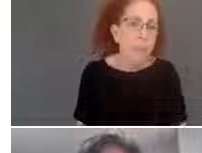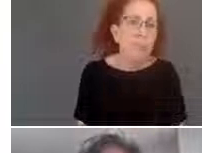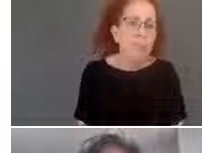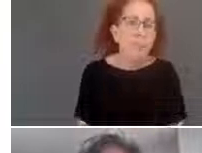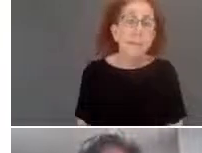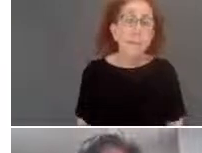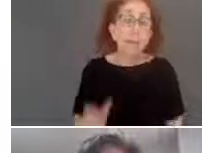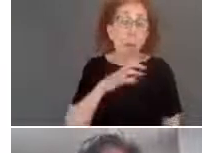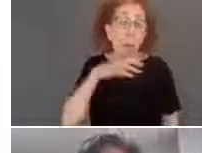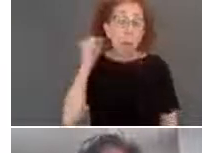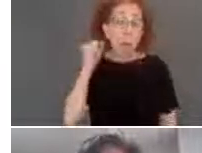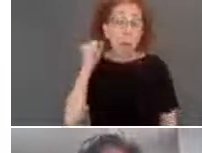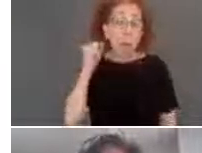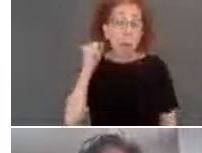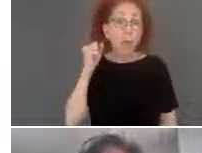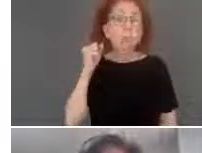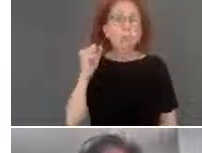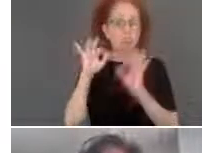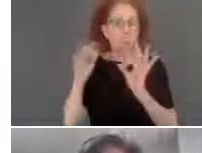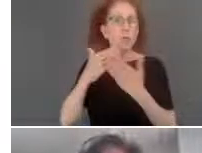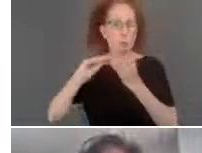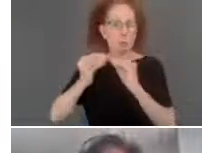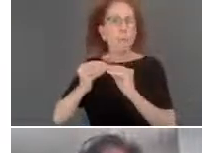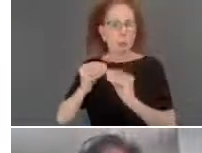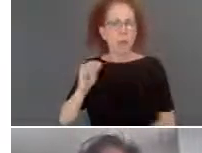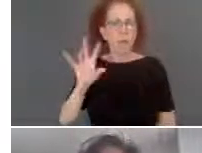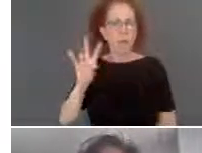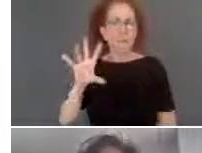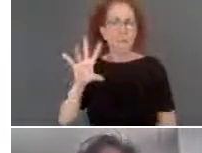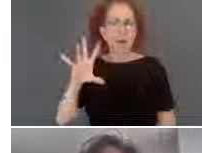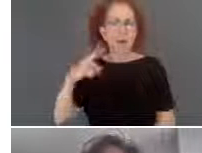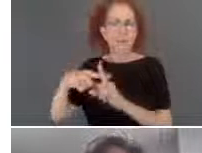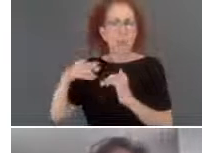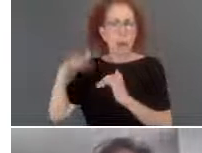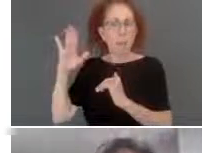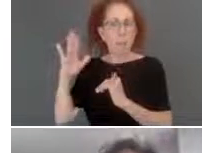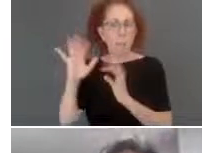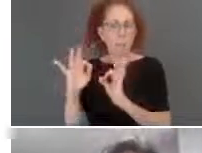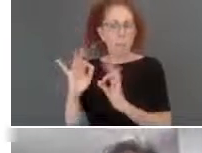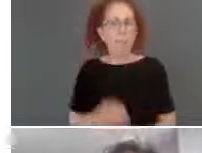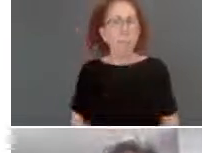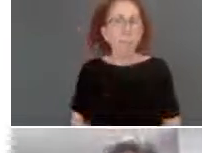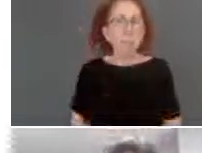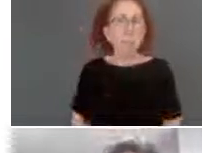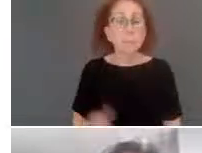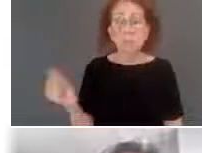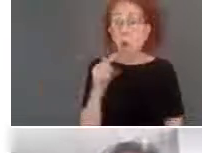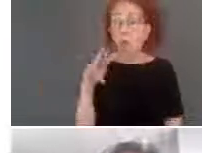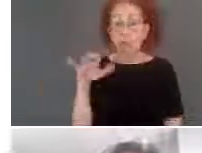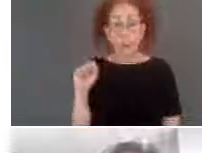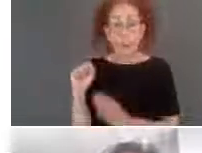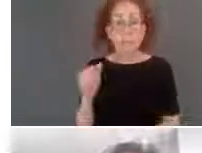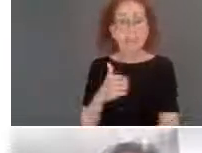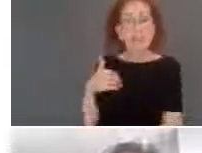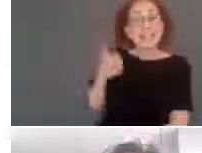older age groups, we have pretty good vaccination rates, in all races. And the younger group, we